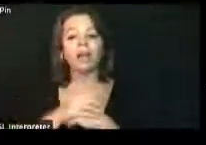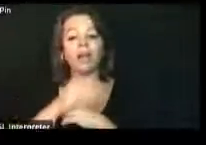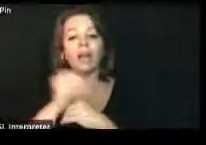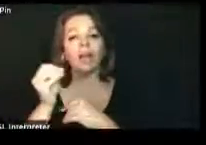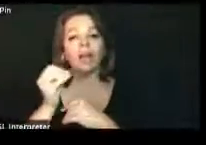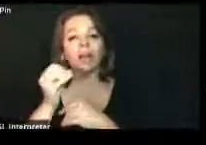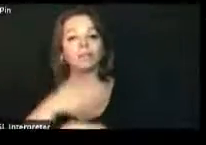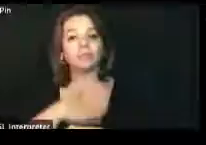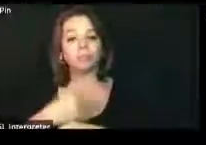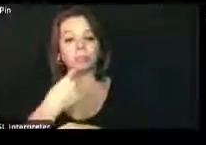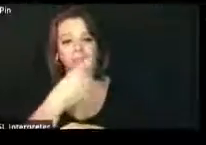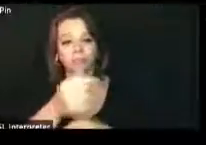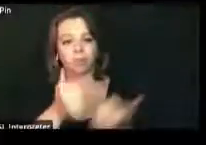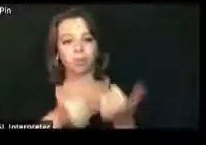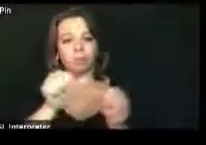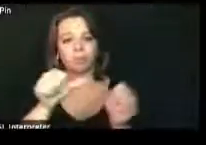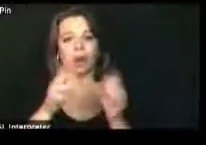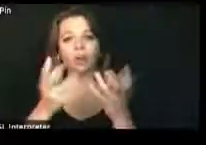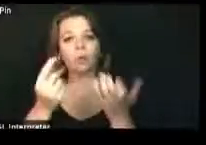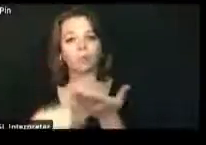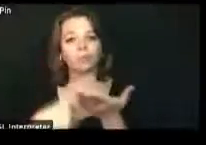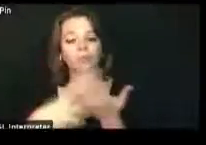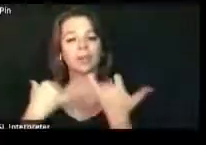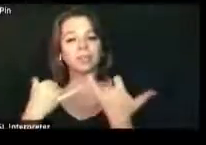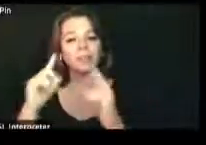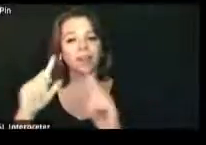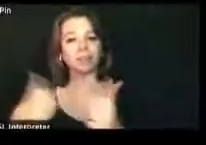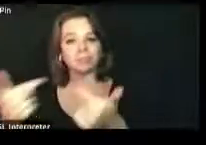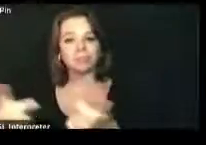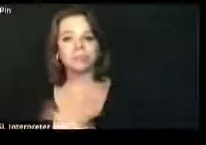what area you would like to discuss today, the floor is yours.